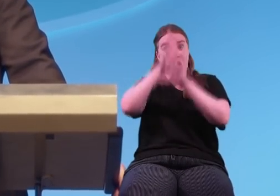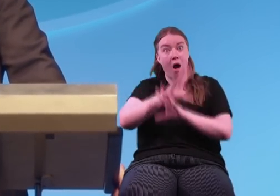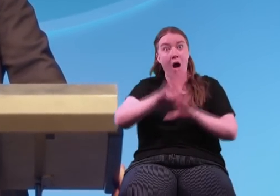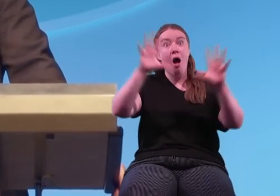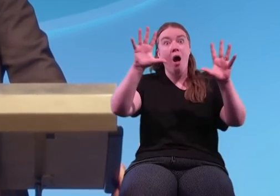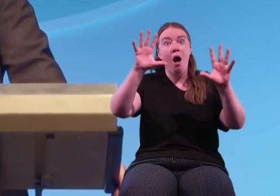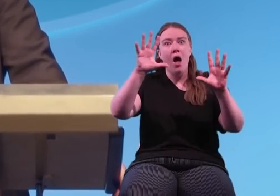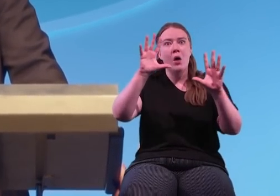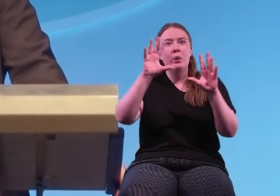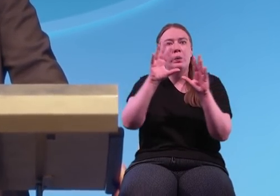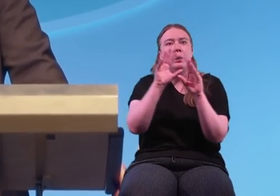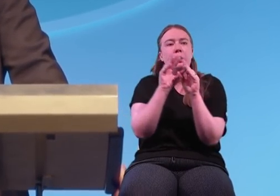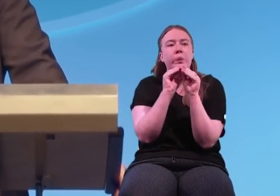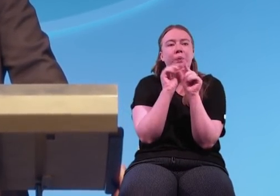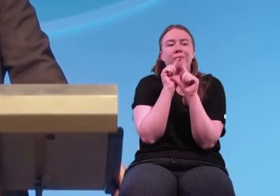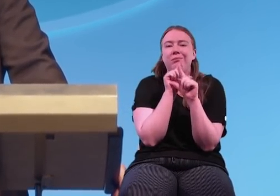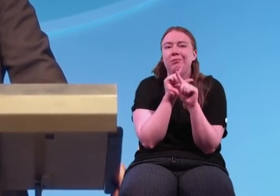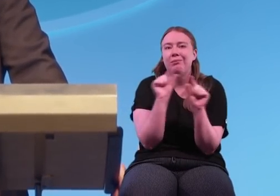question that it is a flicker.